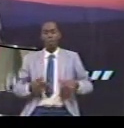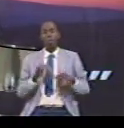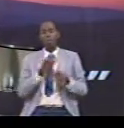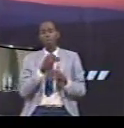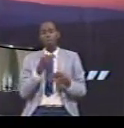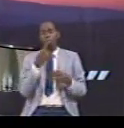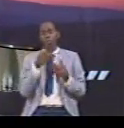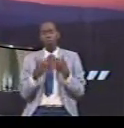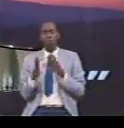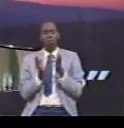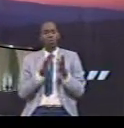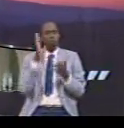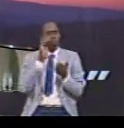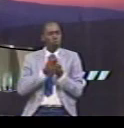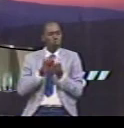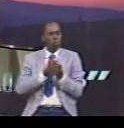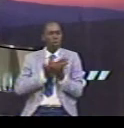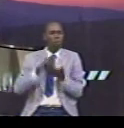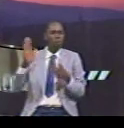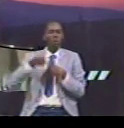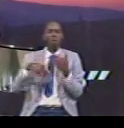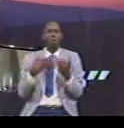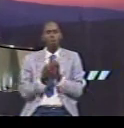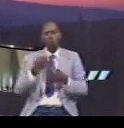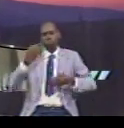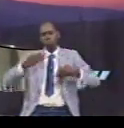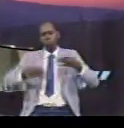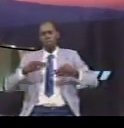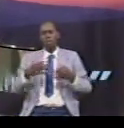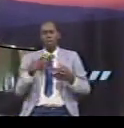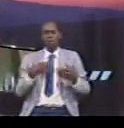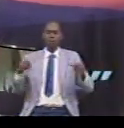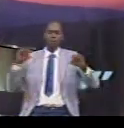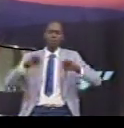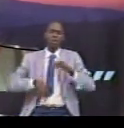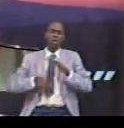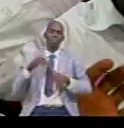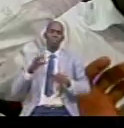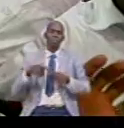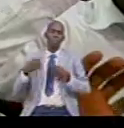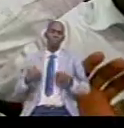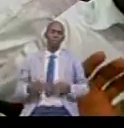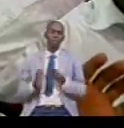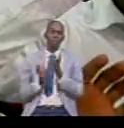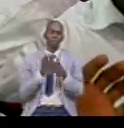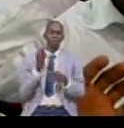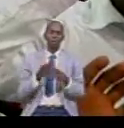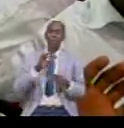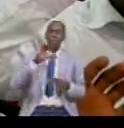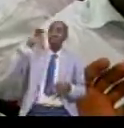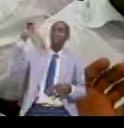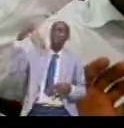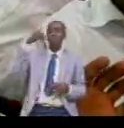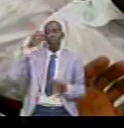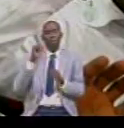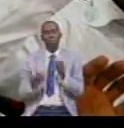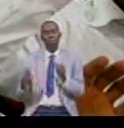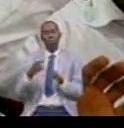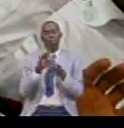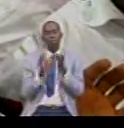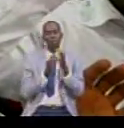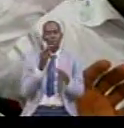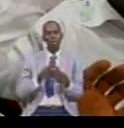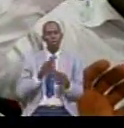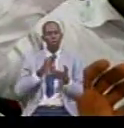every condemnation away in Jesus' name. Grace for everyone. Forgiveness for